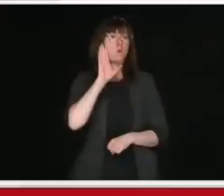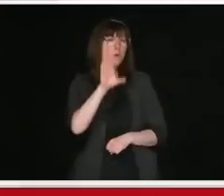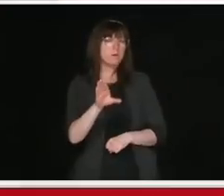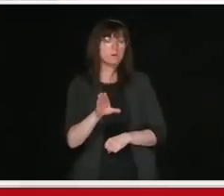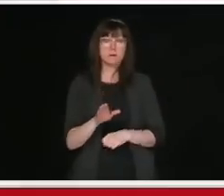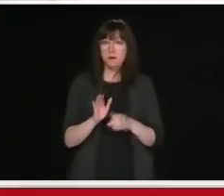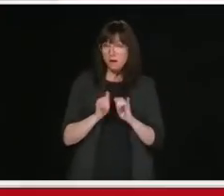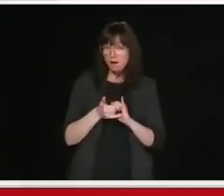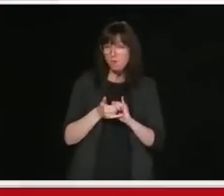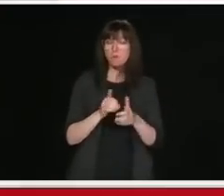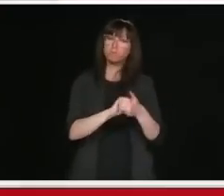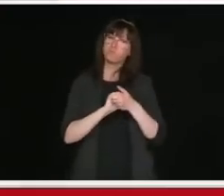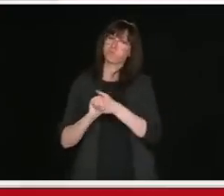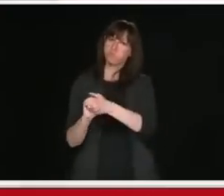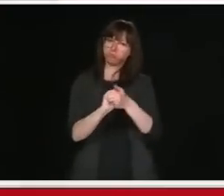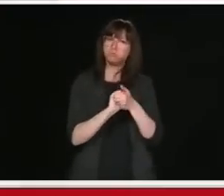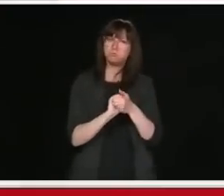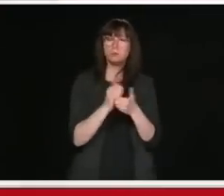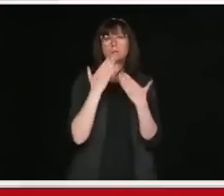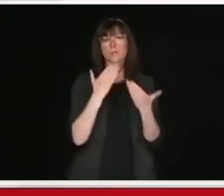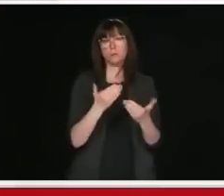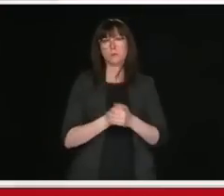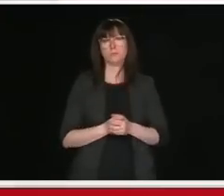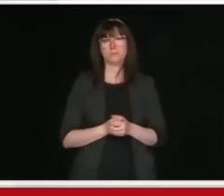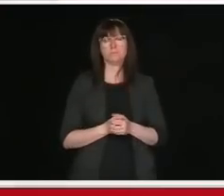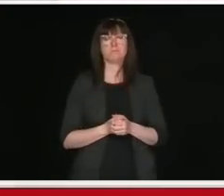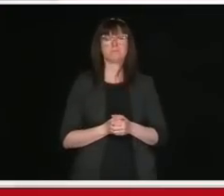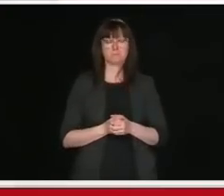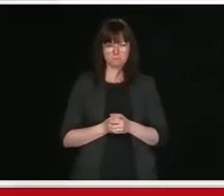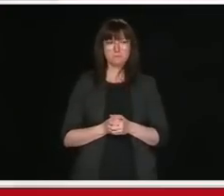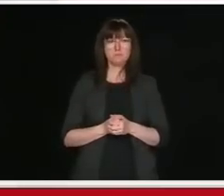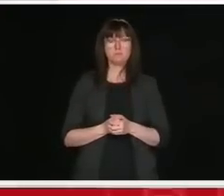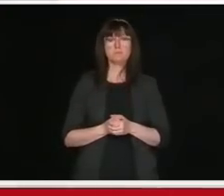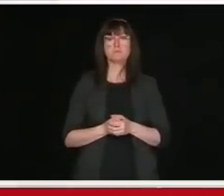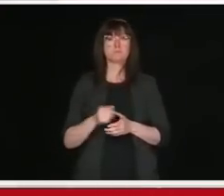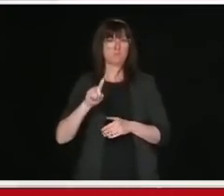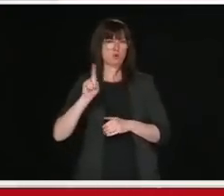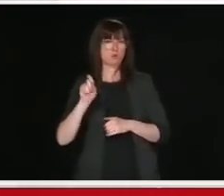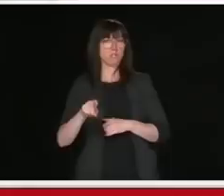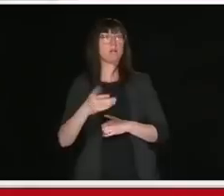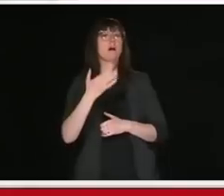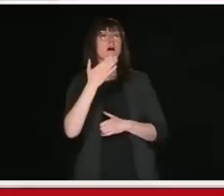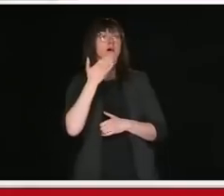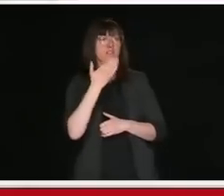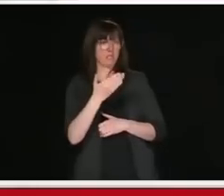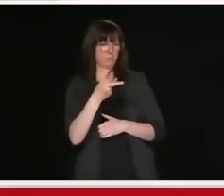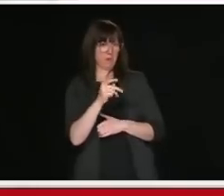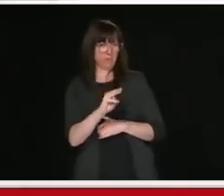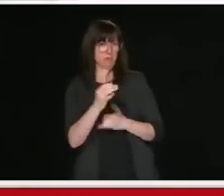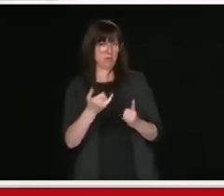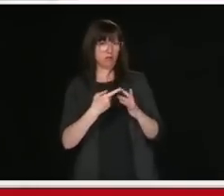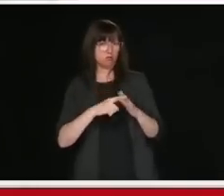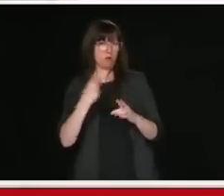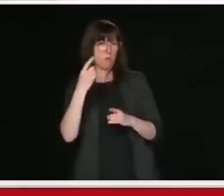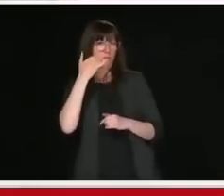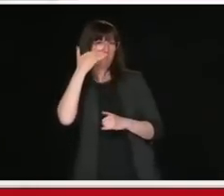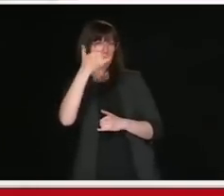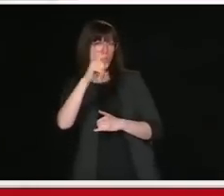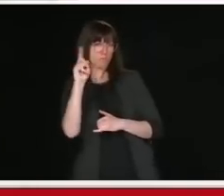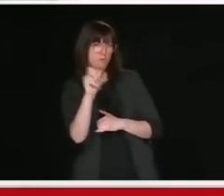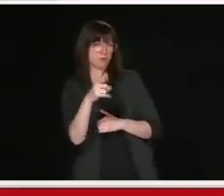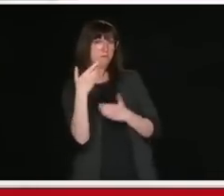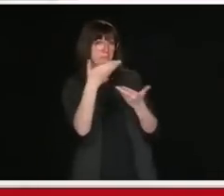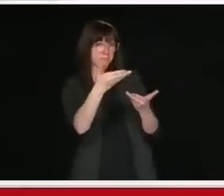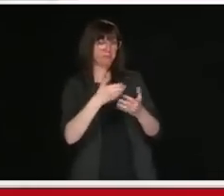beaucoup, Monsieur le Premier ministre. On va commencer par la période de questions par téléphone. Modérateur, le plancher est à vous. Merci. Thank